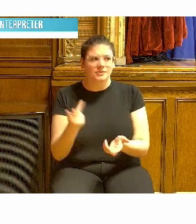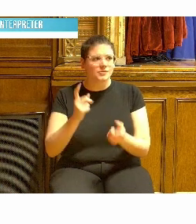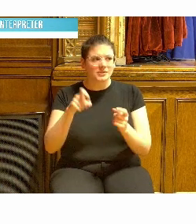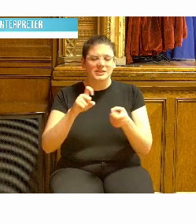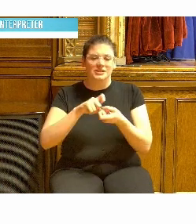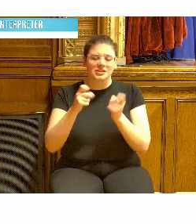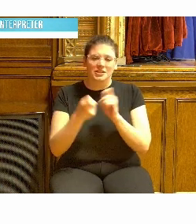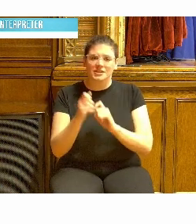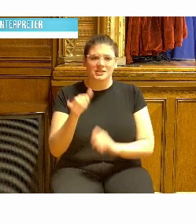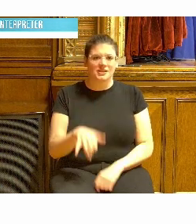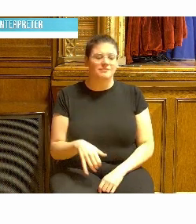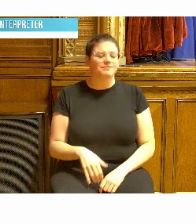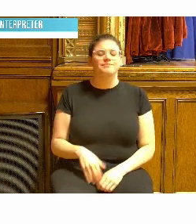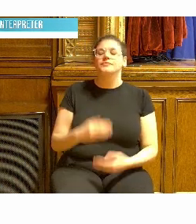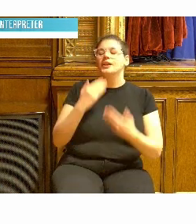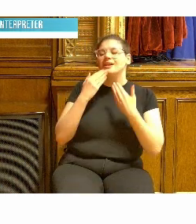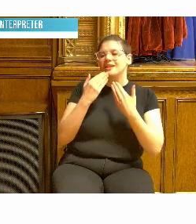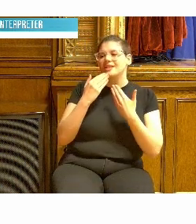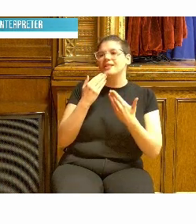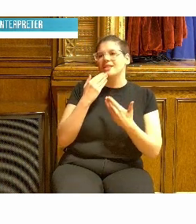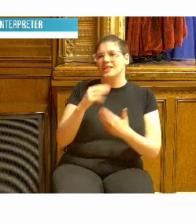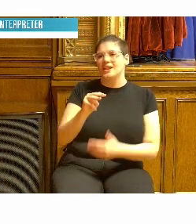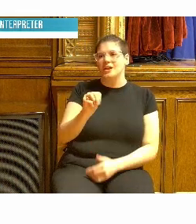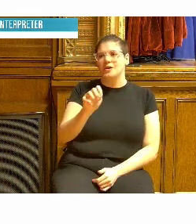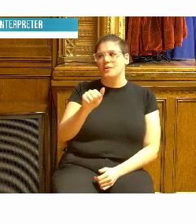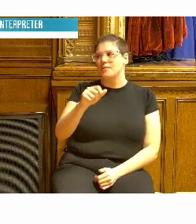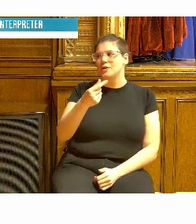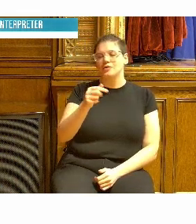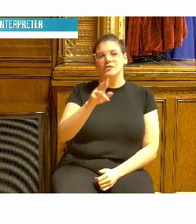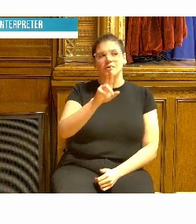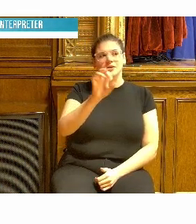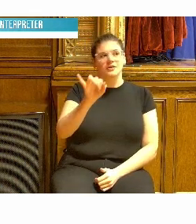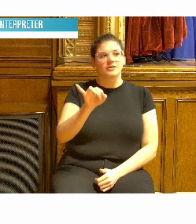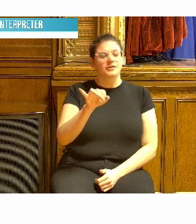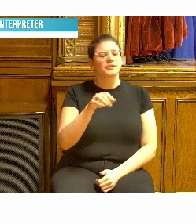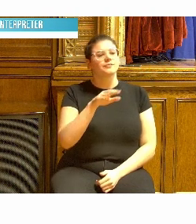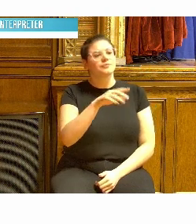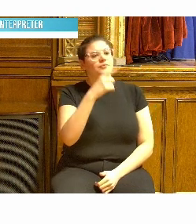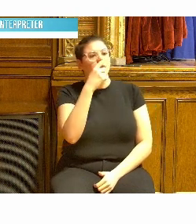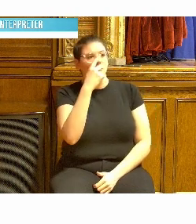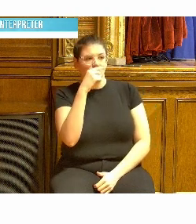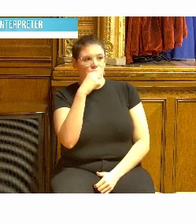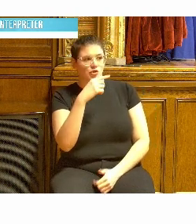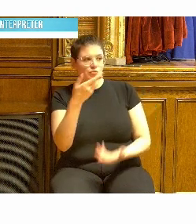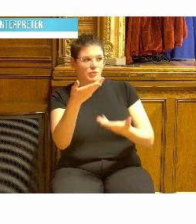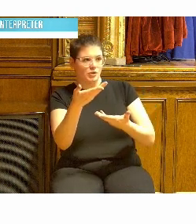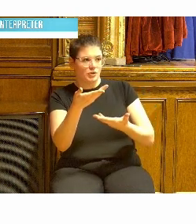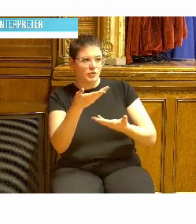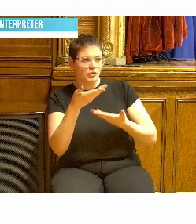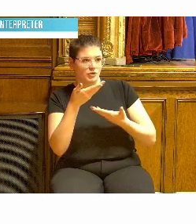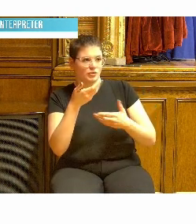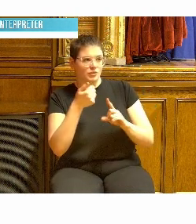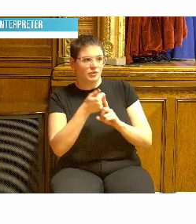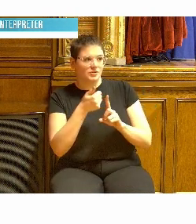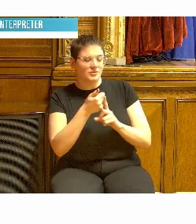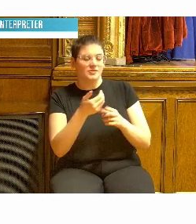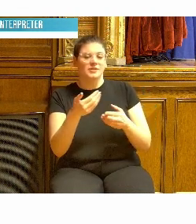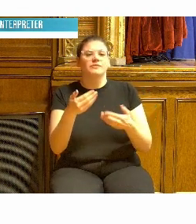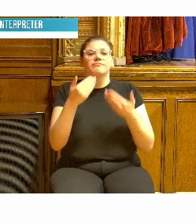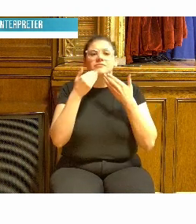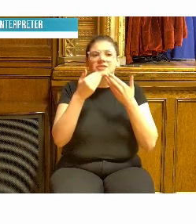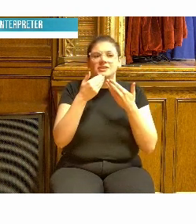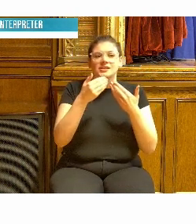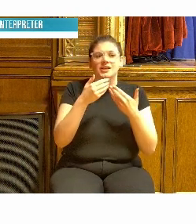Mrs. McGriff. If you could introduce yourself at the microphone, we thank you for being here today. And thank you all for